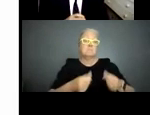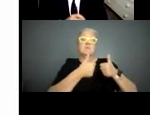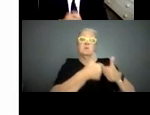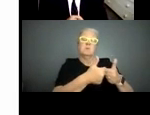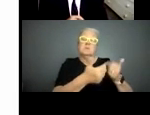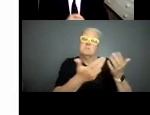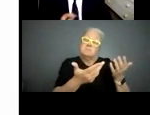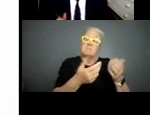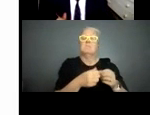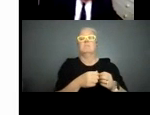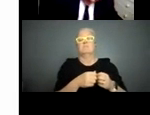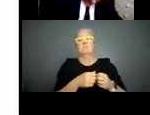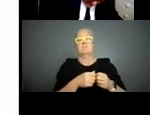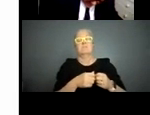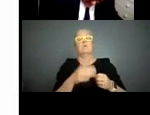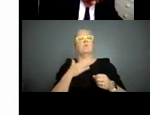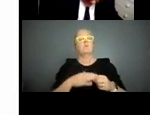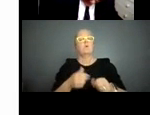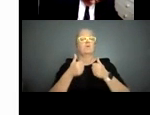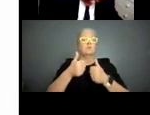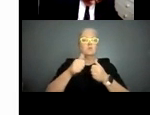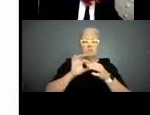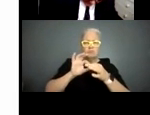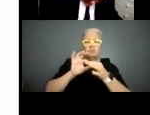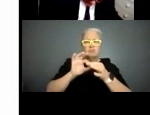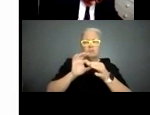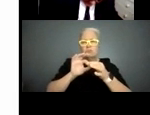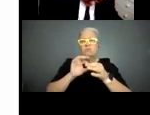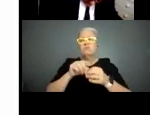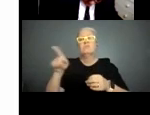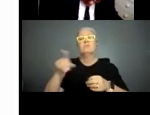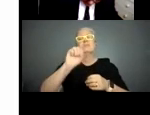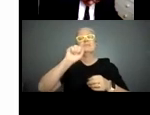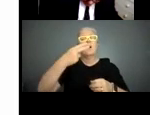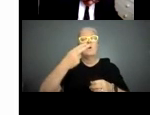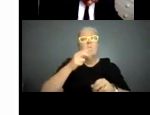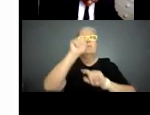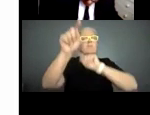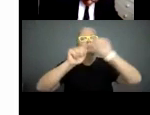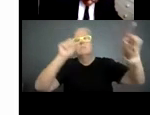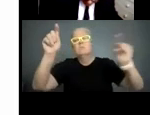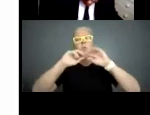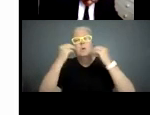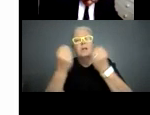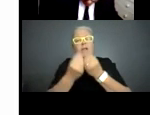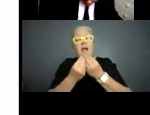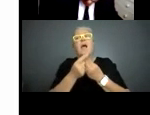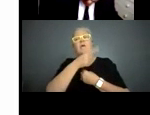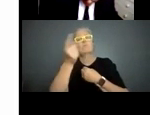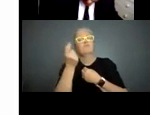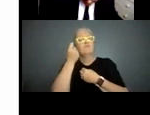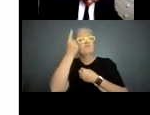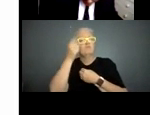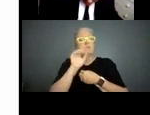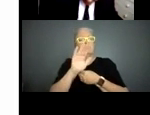Awareness creation through engagement meetings with stakeholders, sensitizing them about disability. Let me